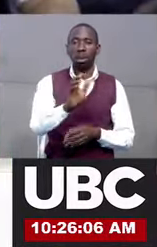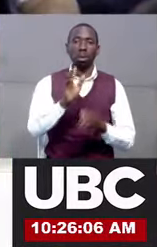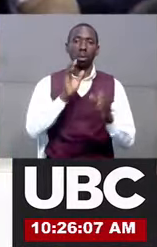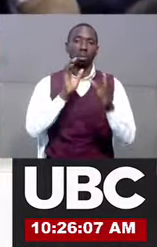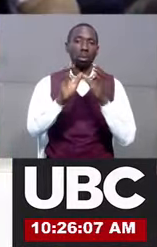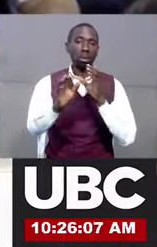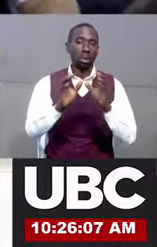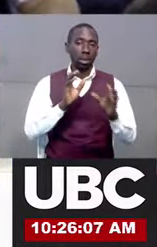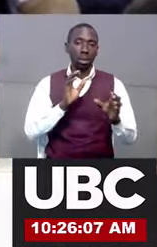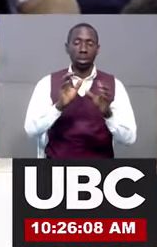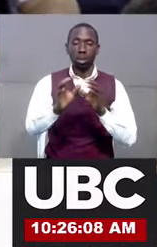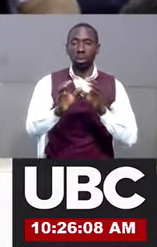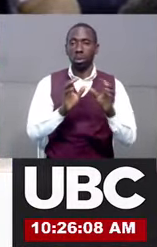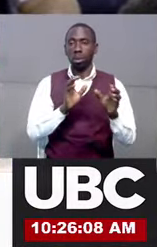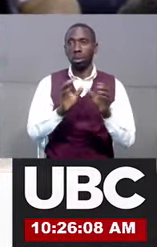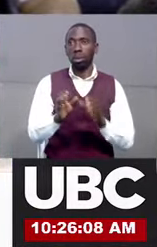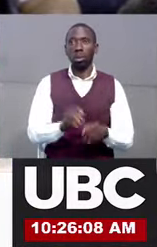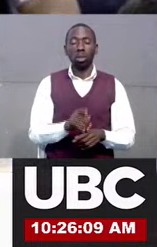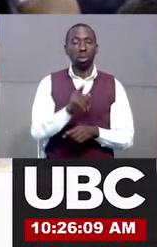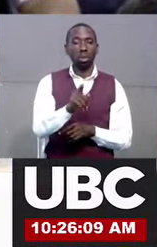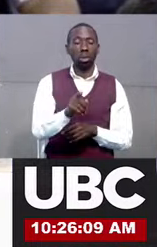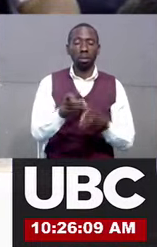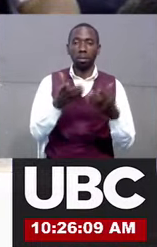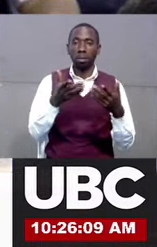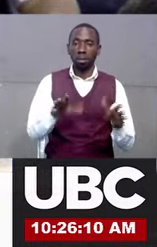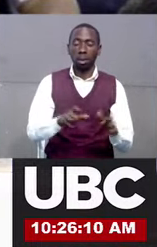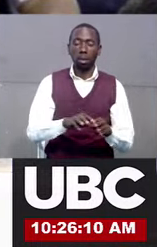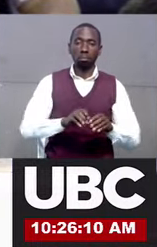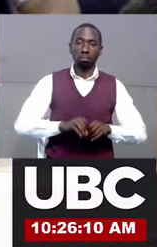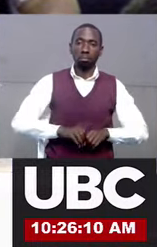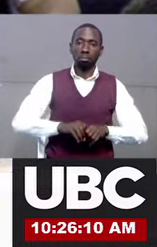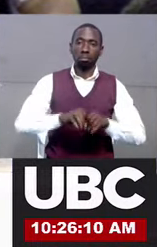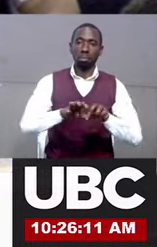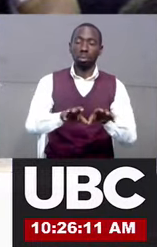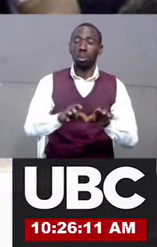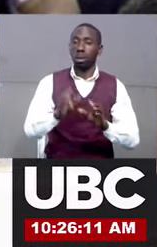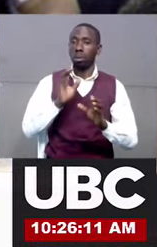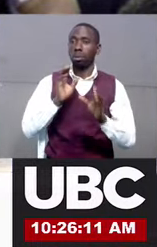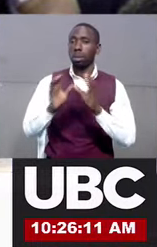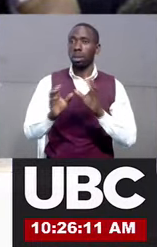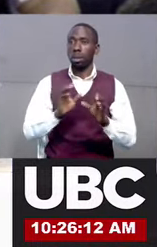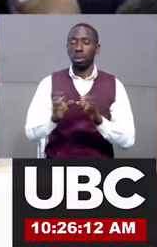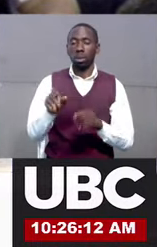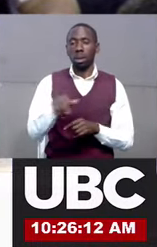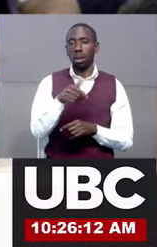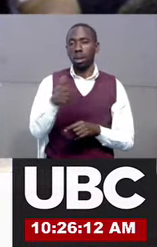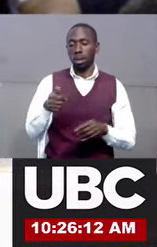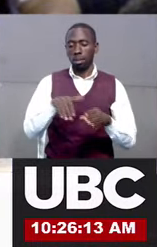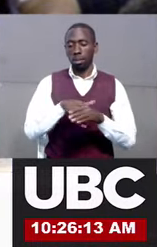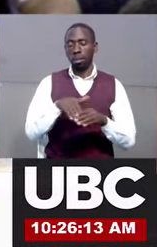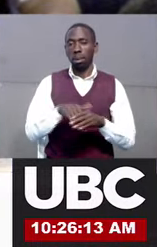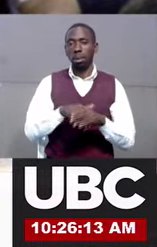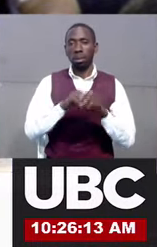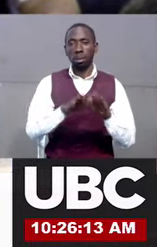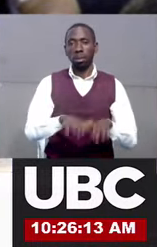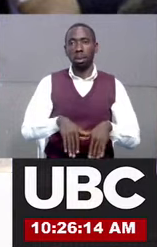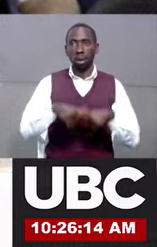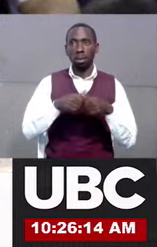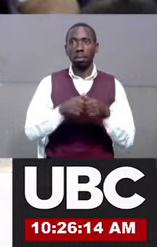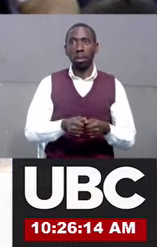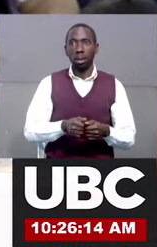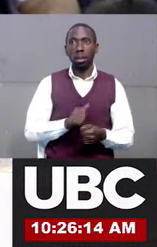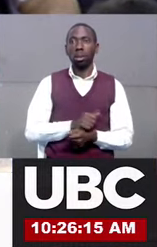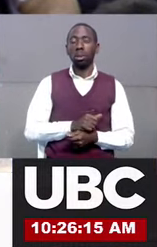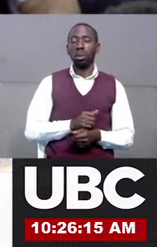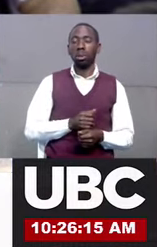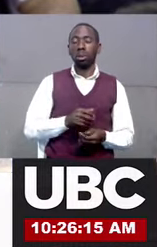did pass on a communication to NRA members of Parliament to go and